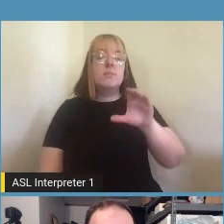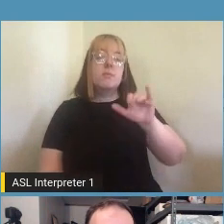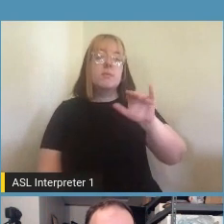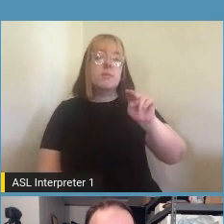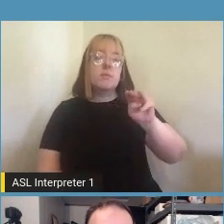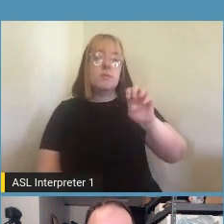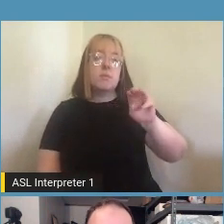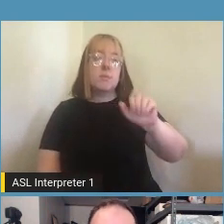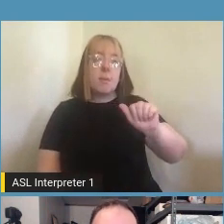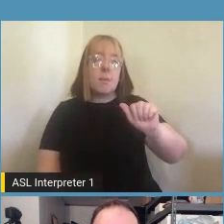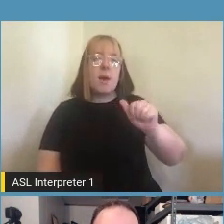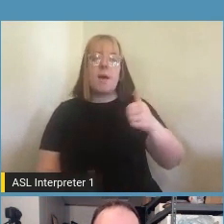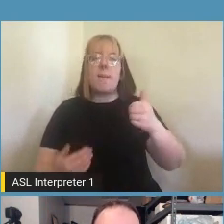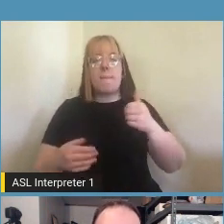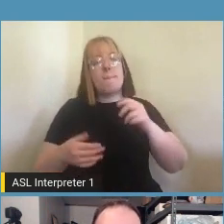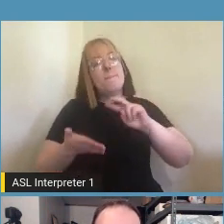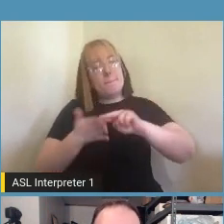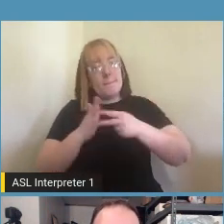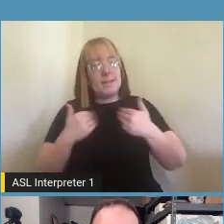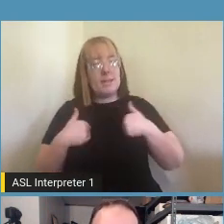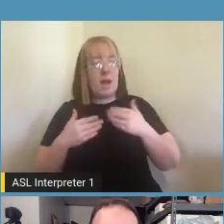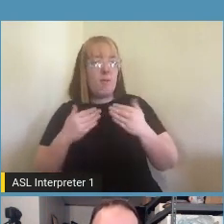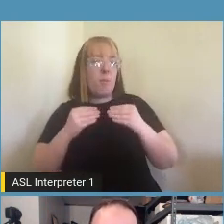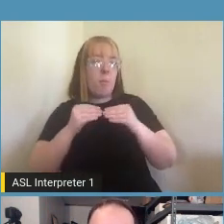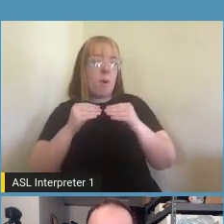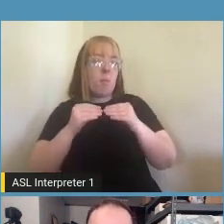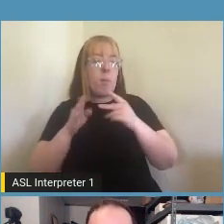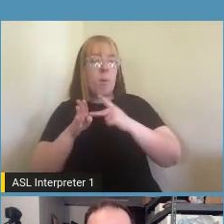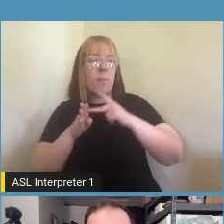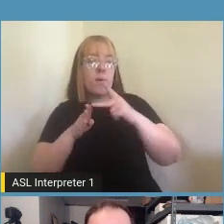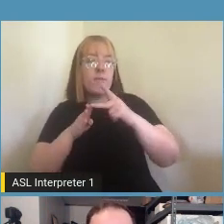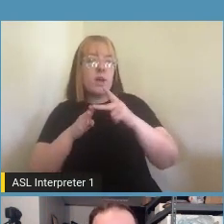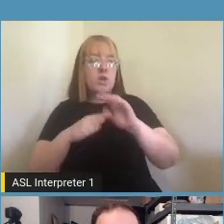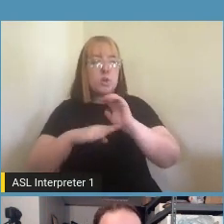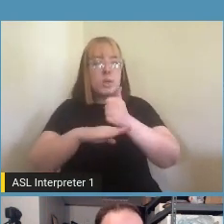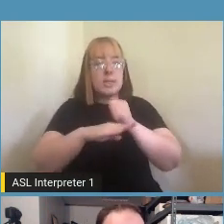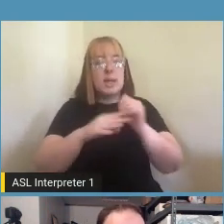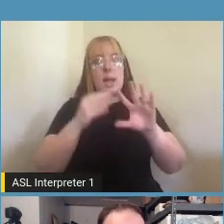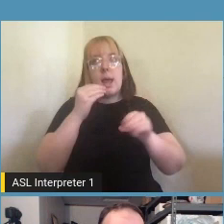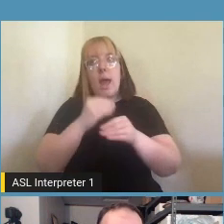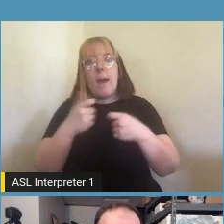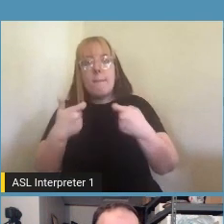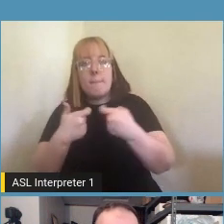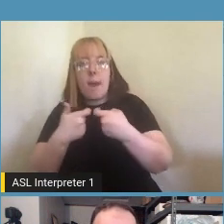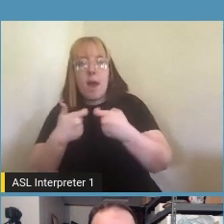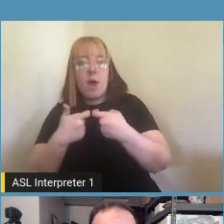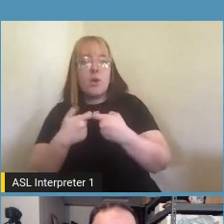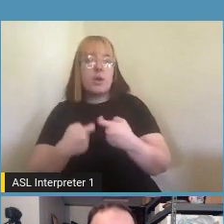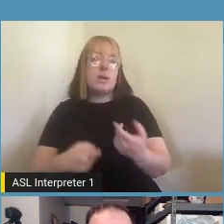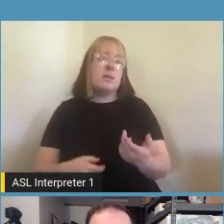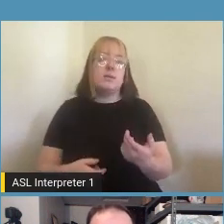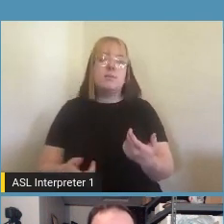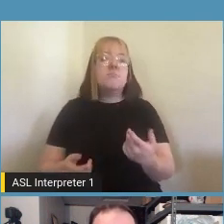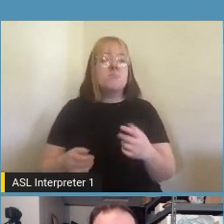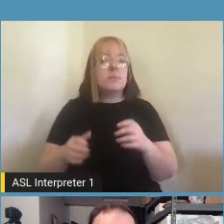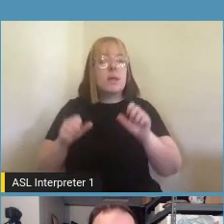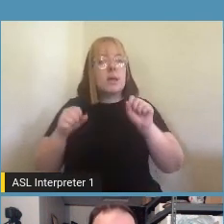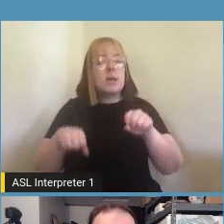have a lot more professional settings, and you can add on batteries or export, you